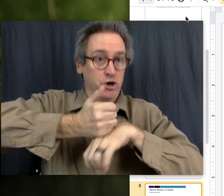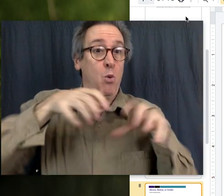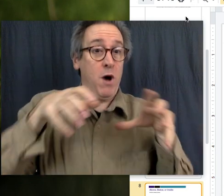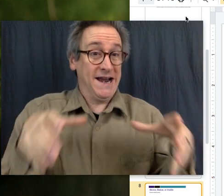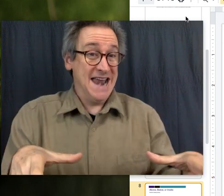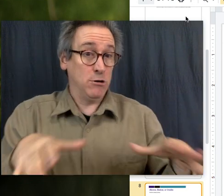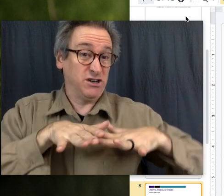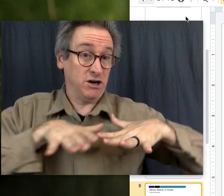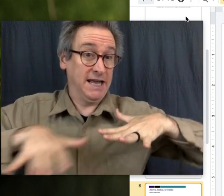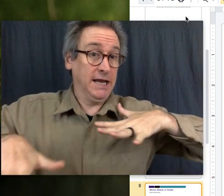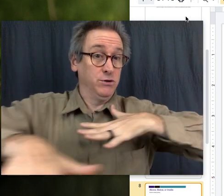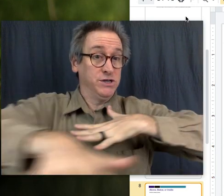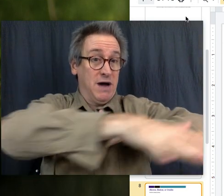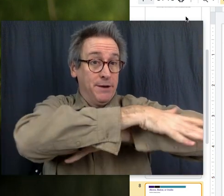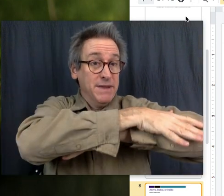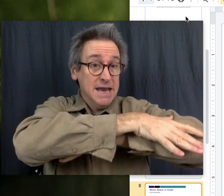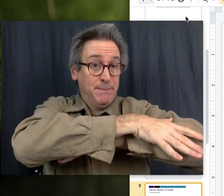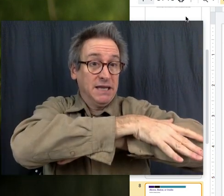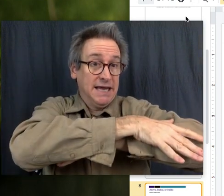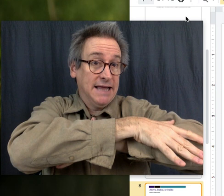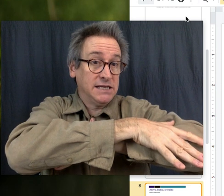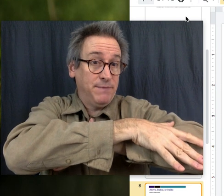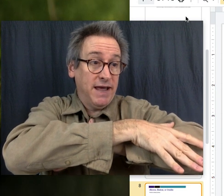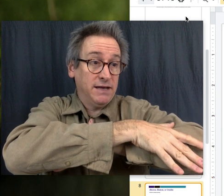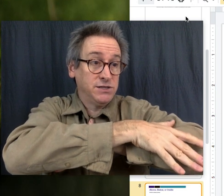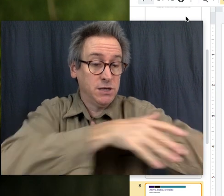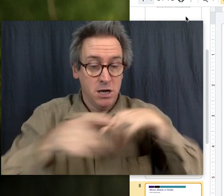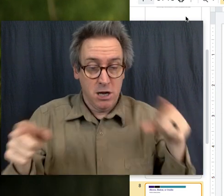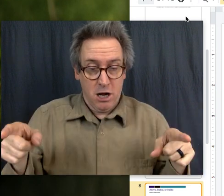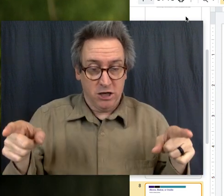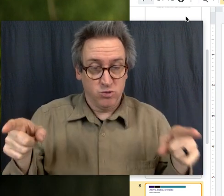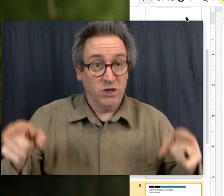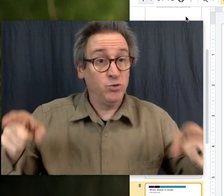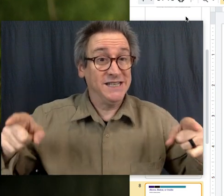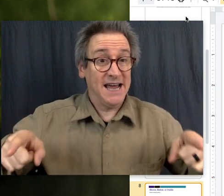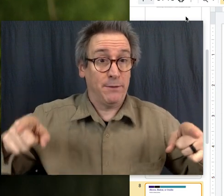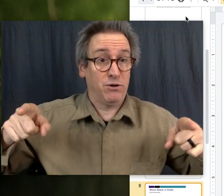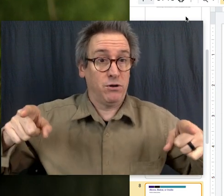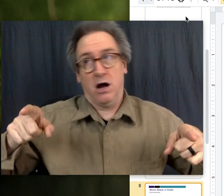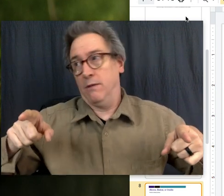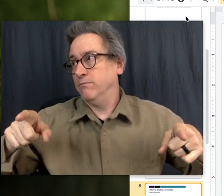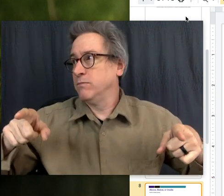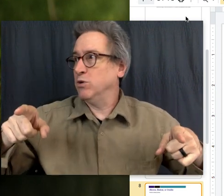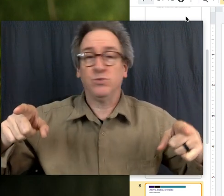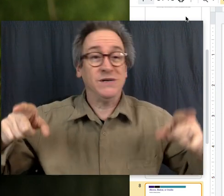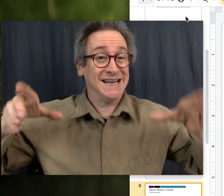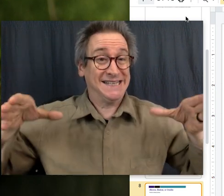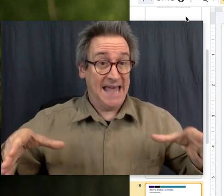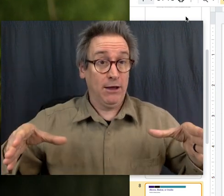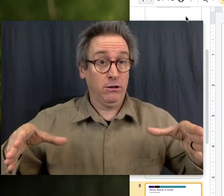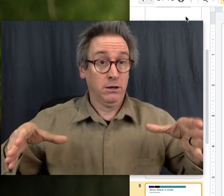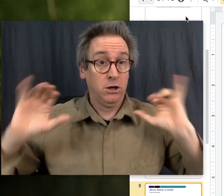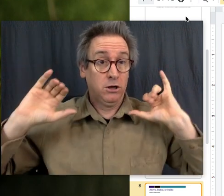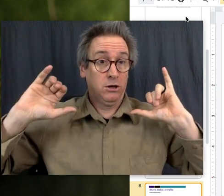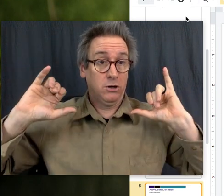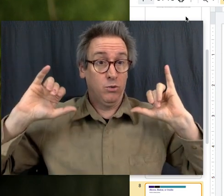you're going to want to now start getting used to how to manipulate that space. Because once we set a